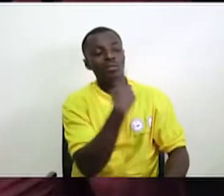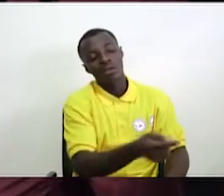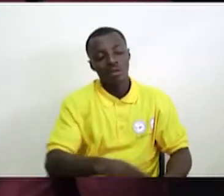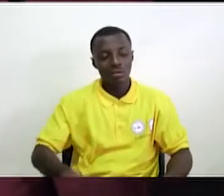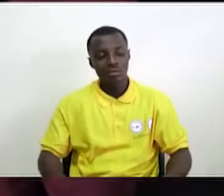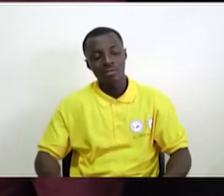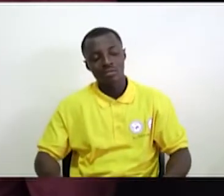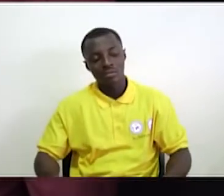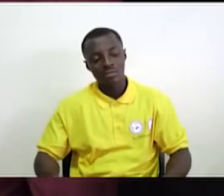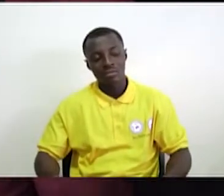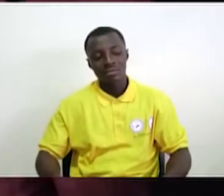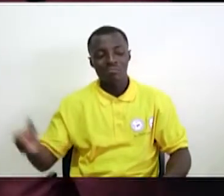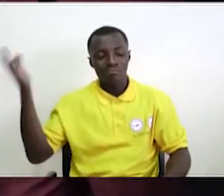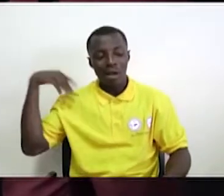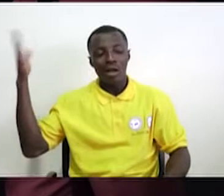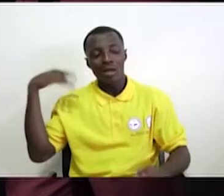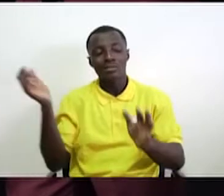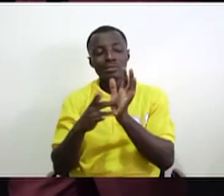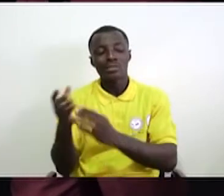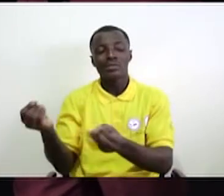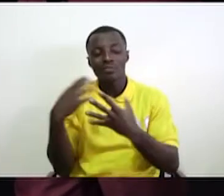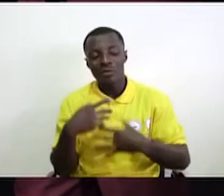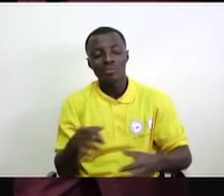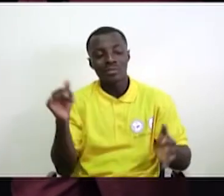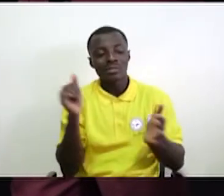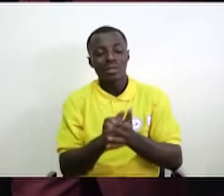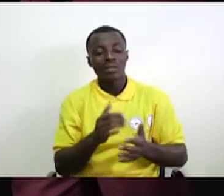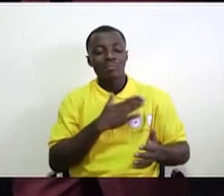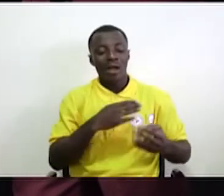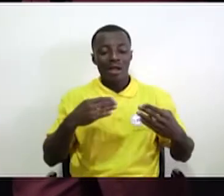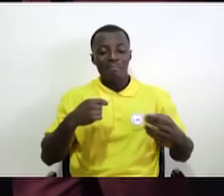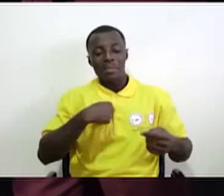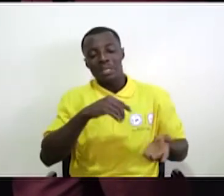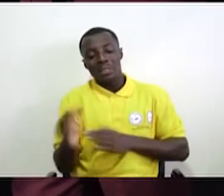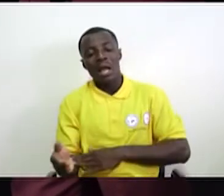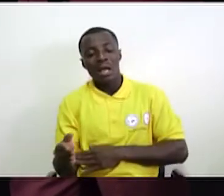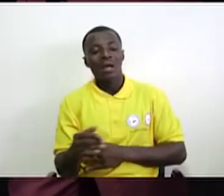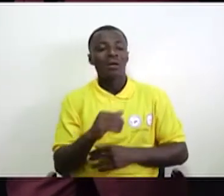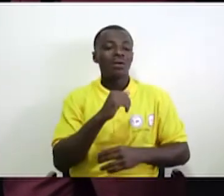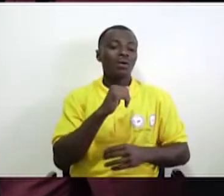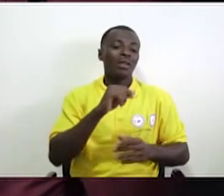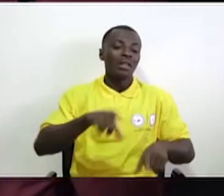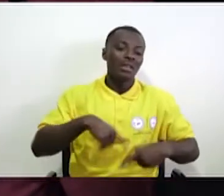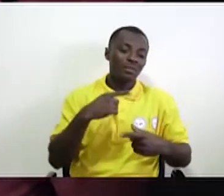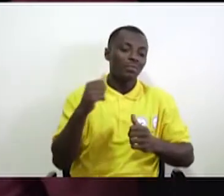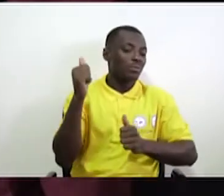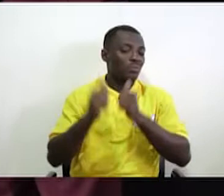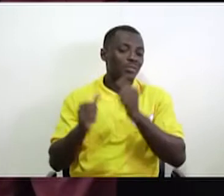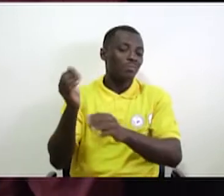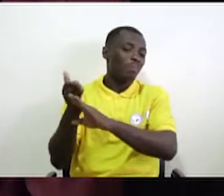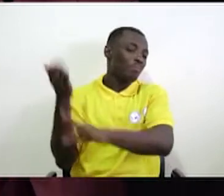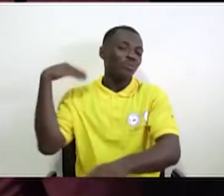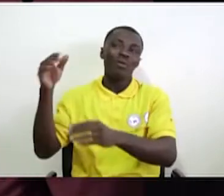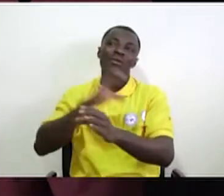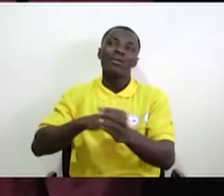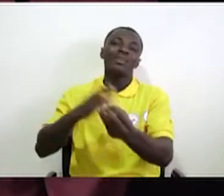me many years ago, I do not care whether life or death, because what? He has crucified this body. Of